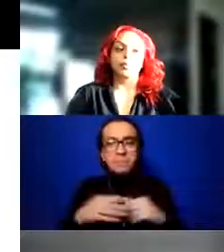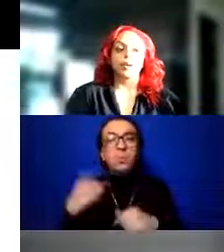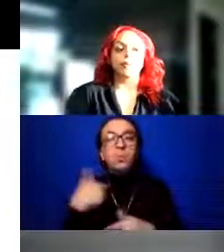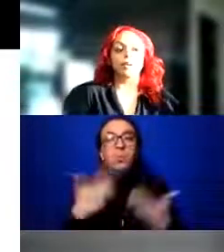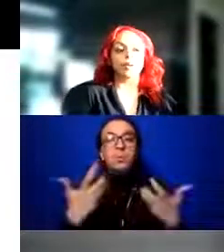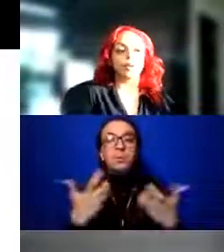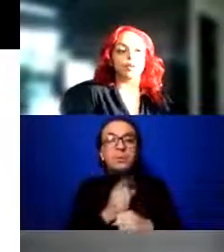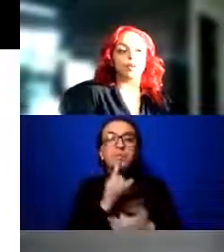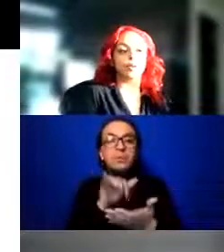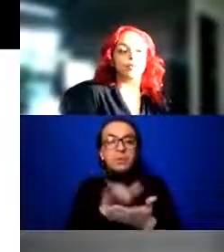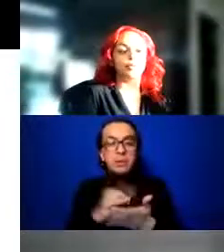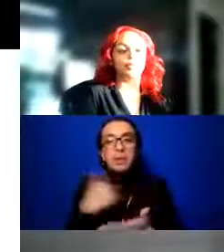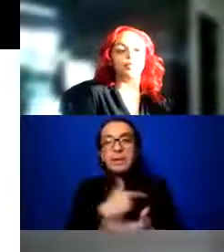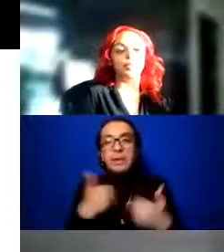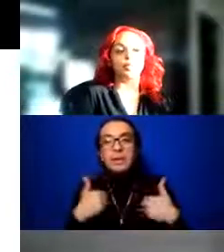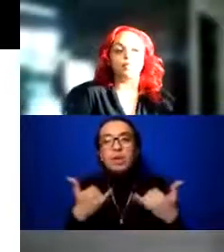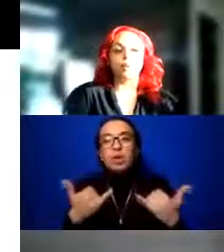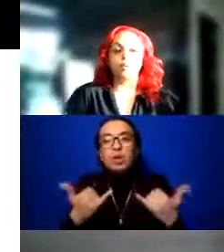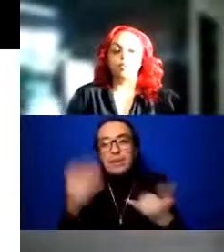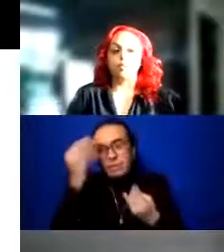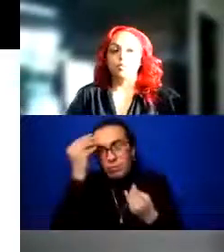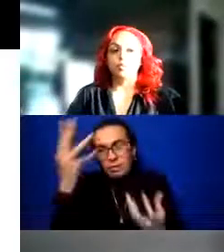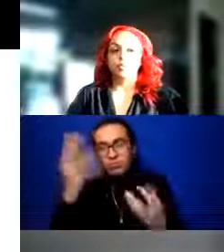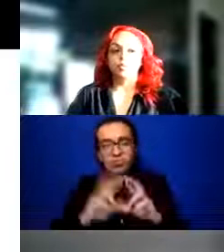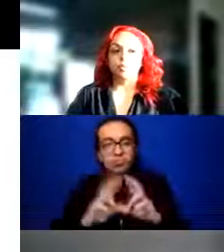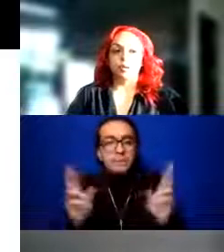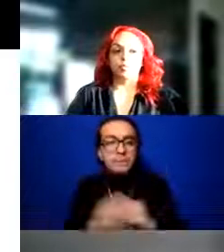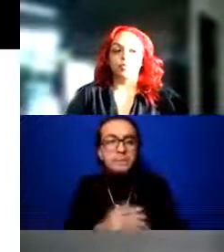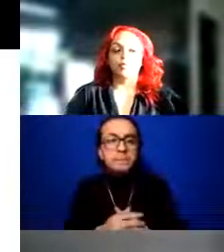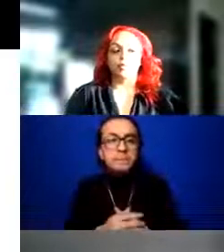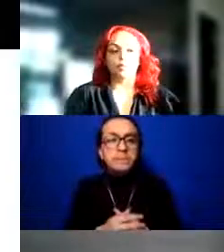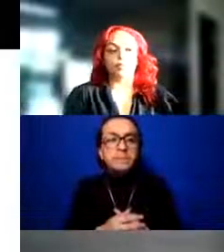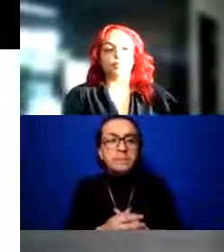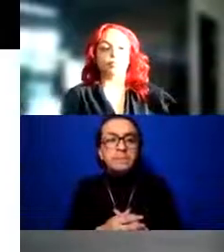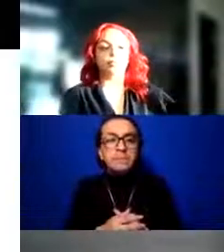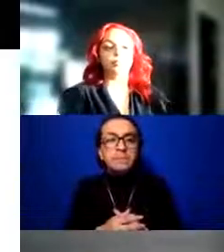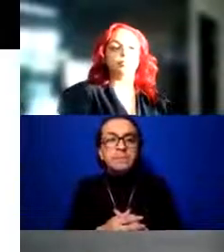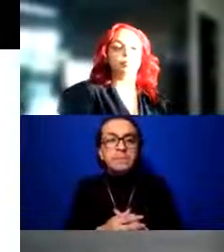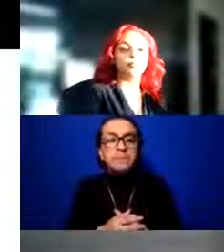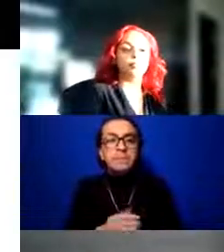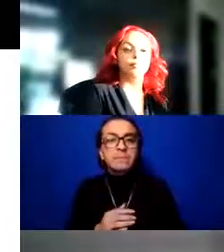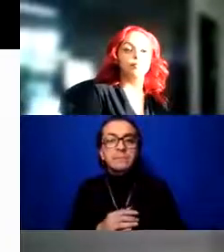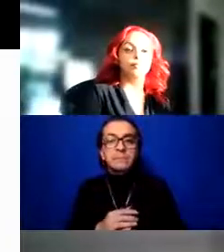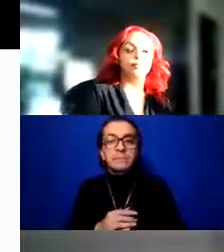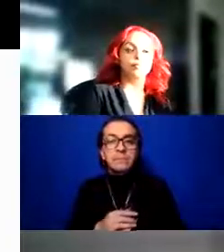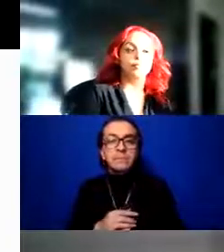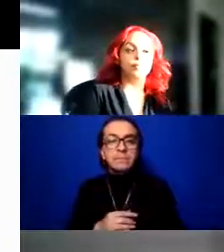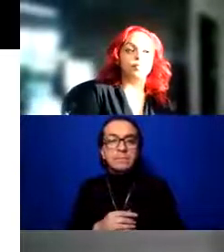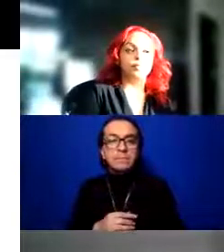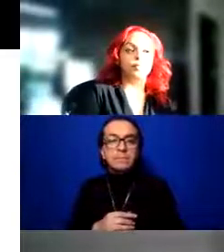we have that current information on file for you.